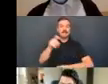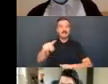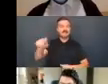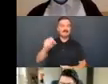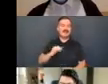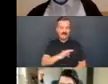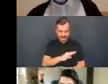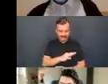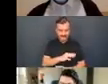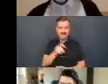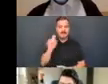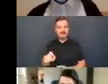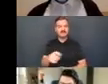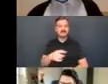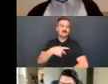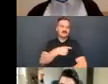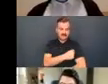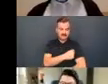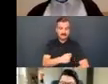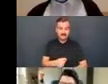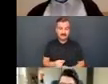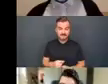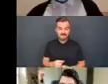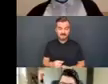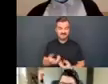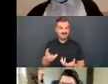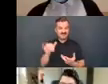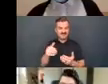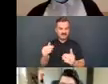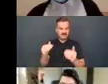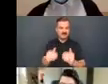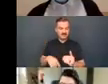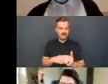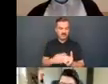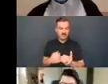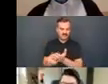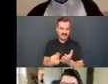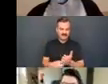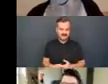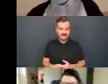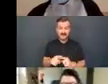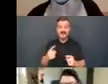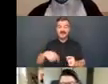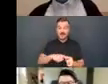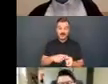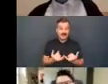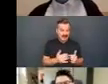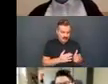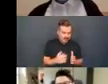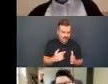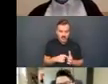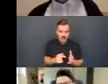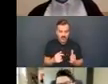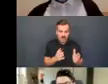congregate care settings. And so that's the next thing we're going to tackle, but we are organized now. So